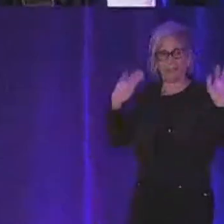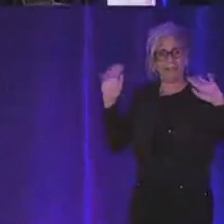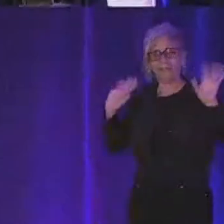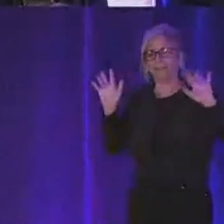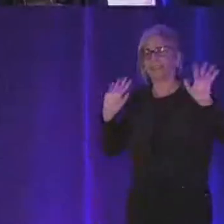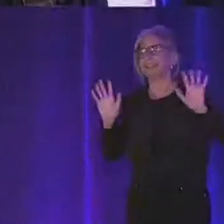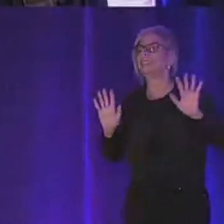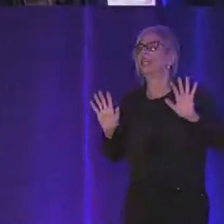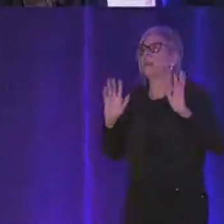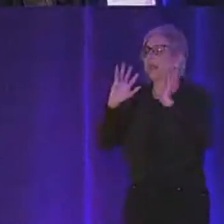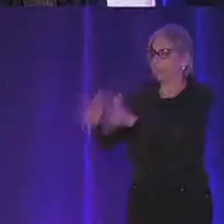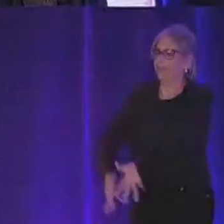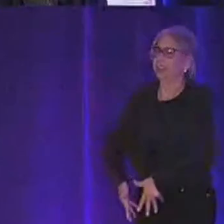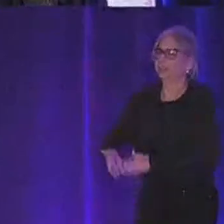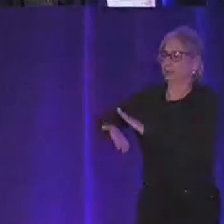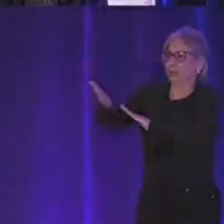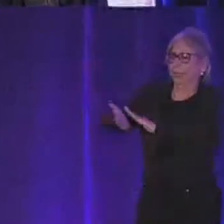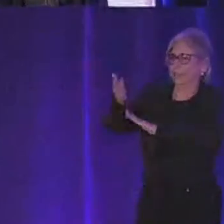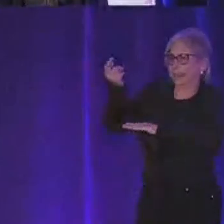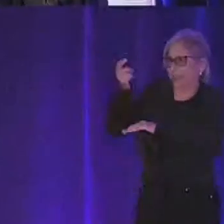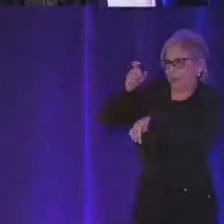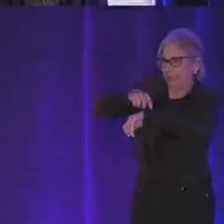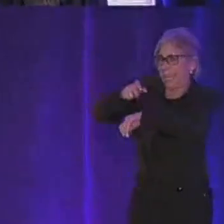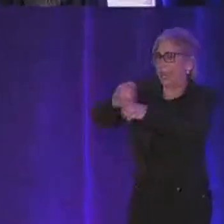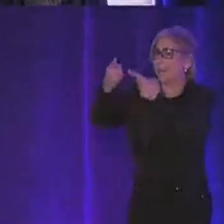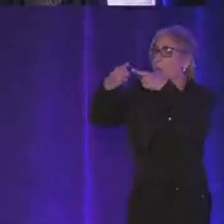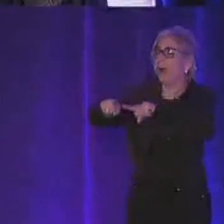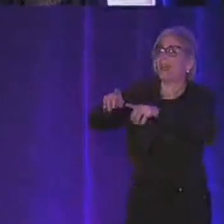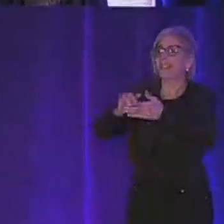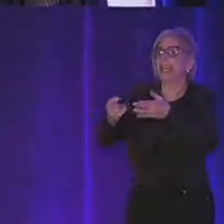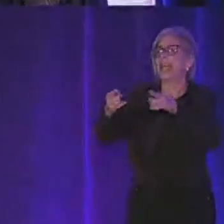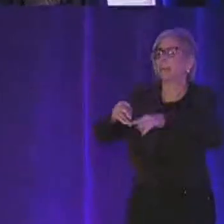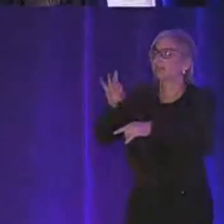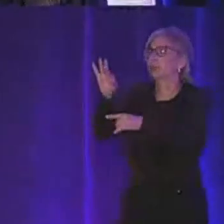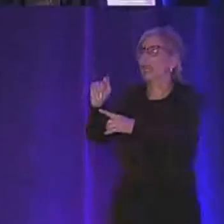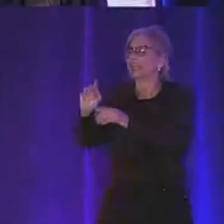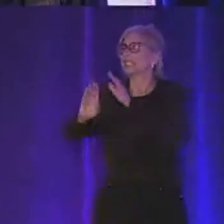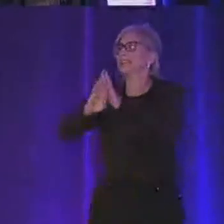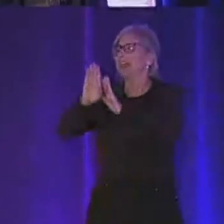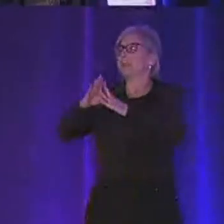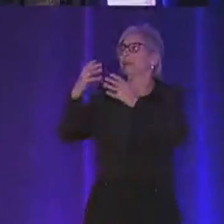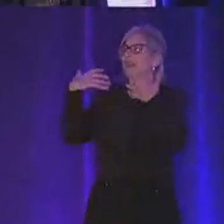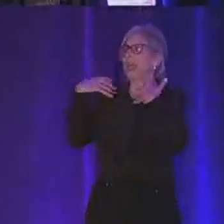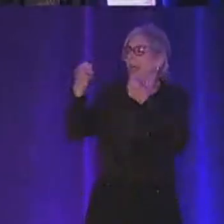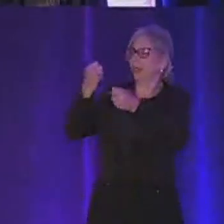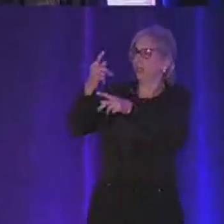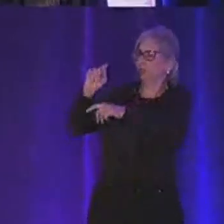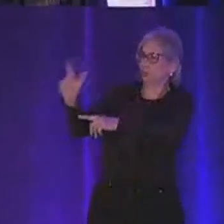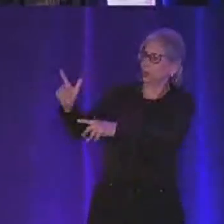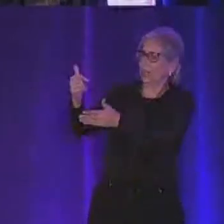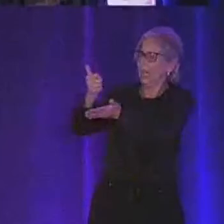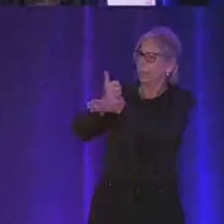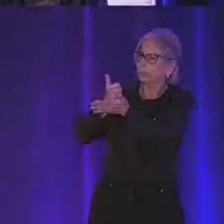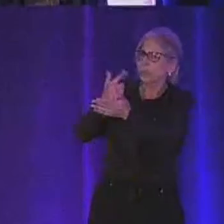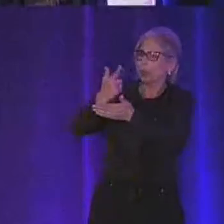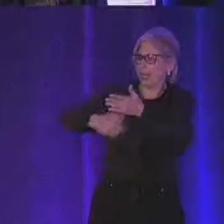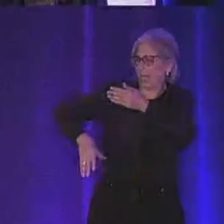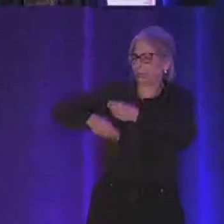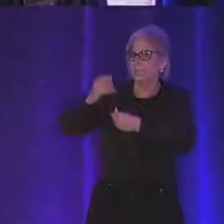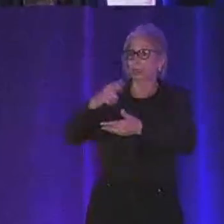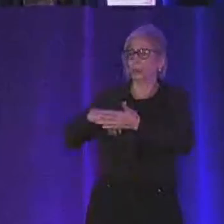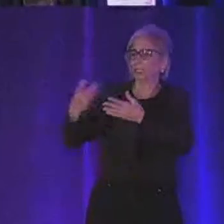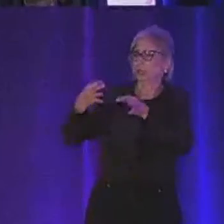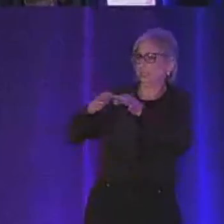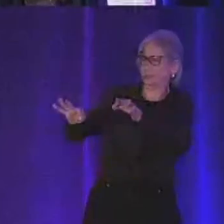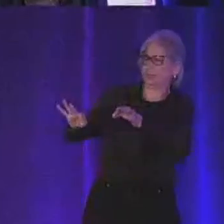hole. I'm going to leave this running for a bit. But while React as a developer help tool has enabled us to think about what else can we simplify